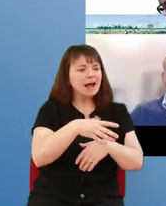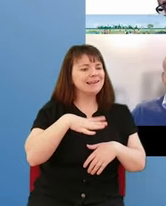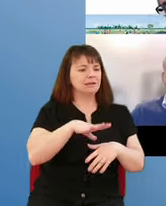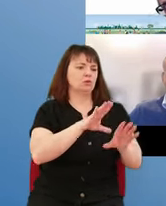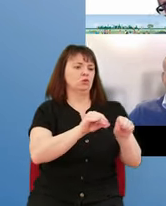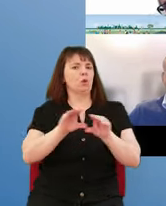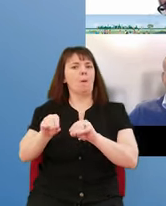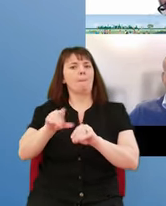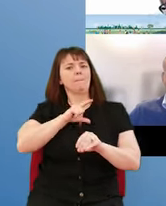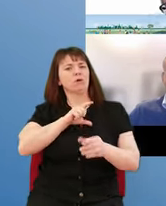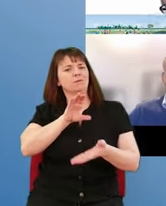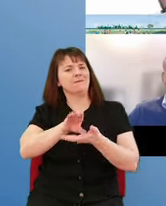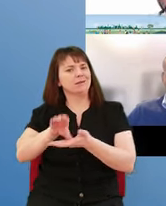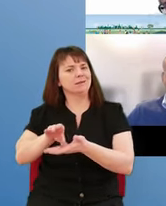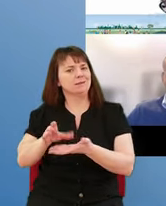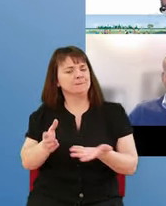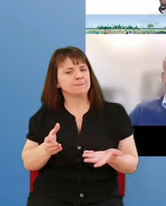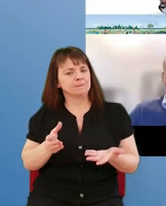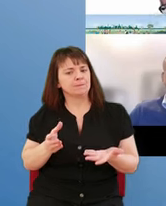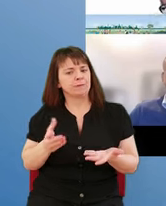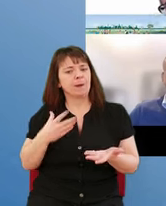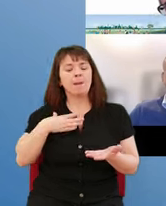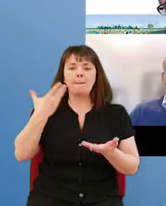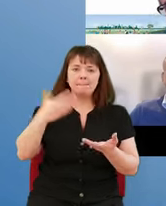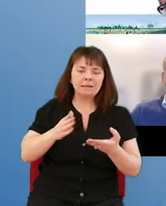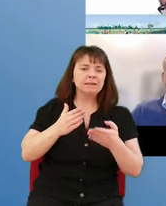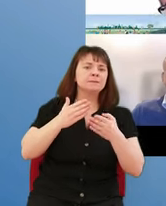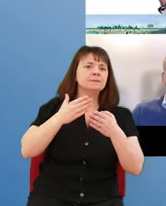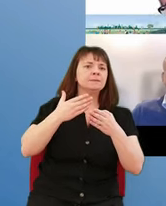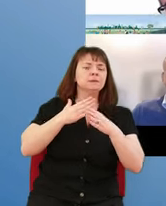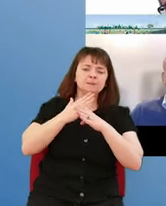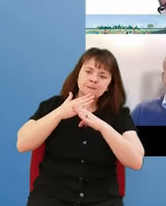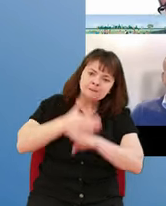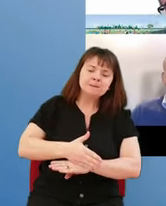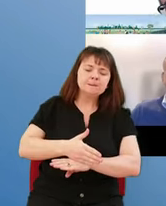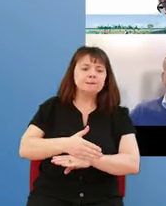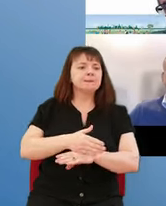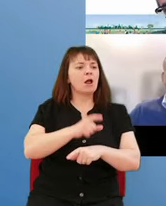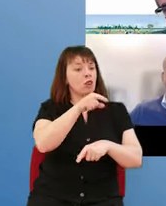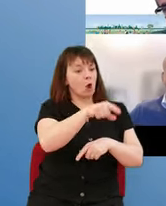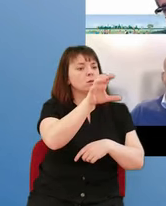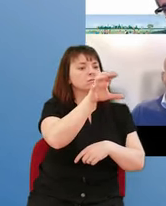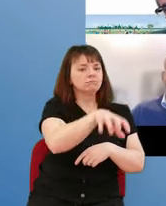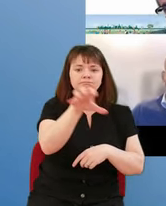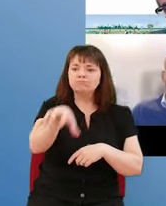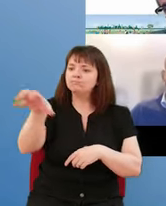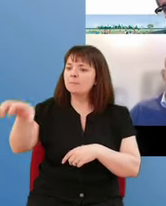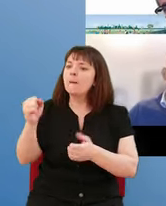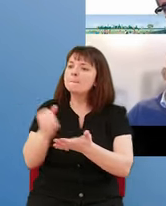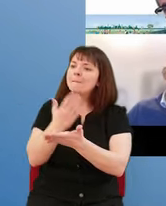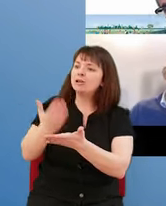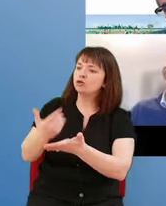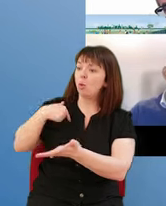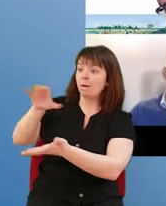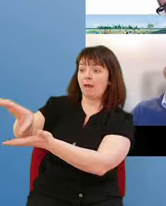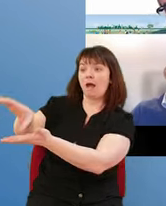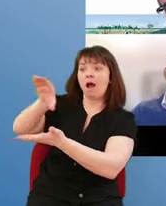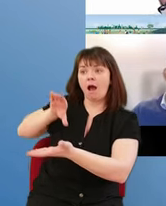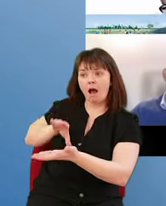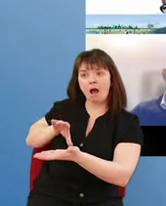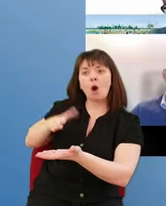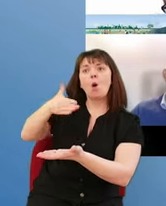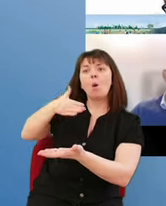deliver the essence of the same initiatives and projects through their proactive healthcare timeline. So on paper,